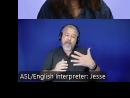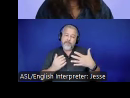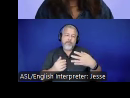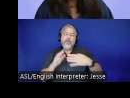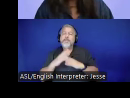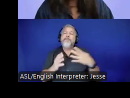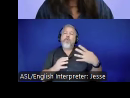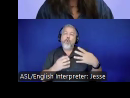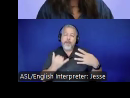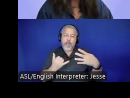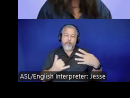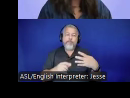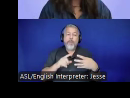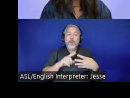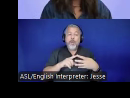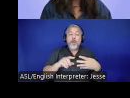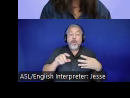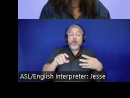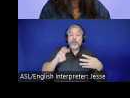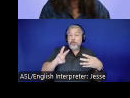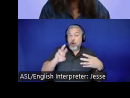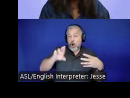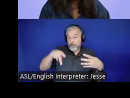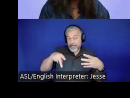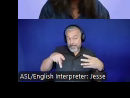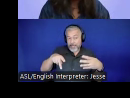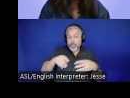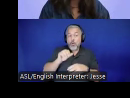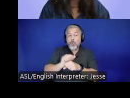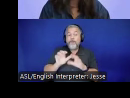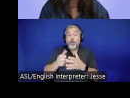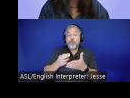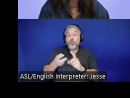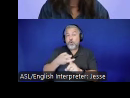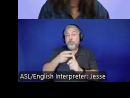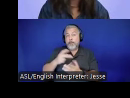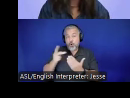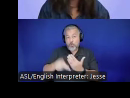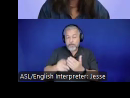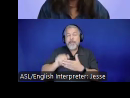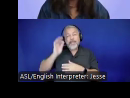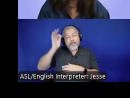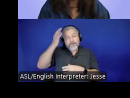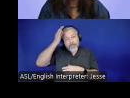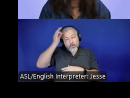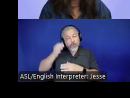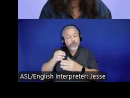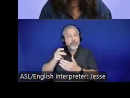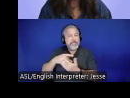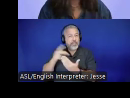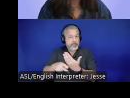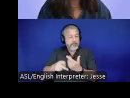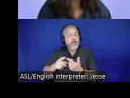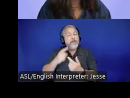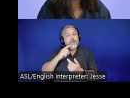Workforce Recruitment Program, or WRP. This is a federal initiative that connects college students and recent grads with